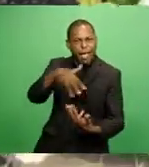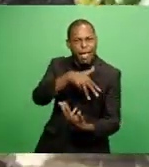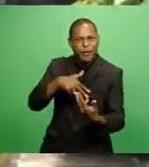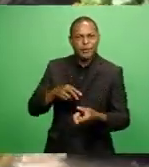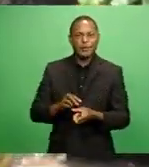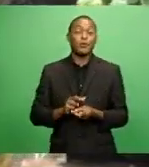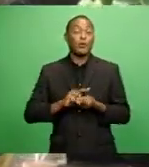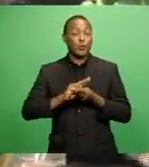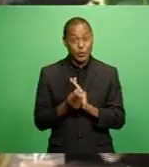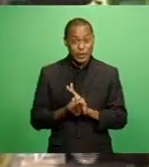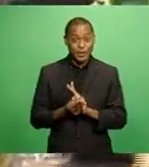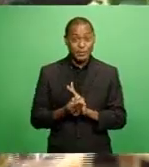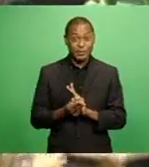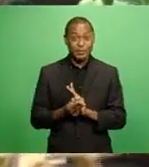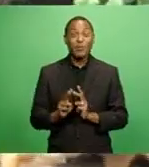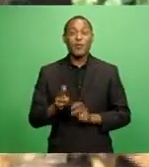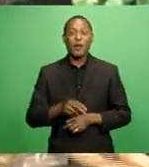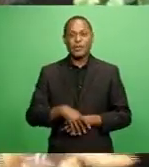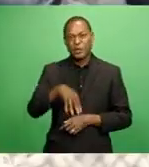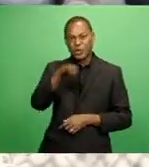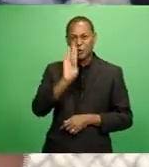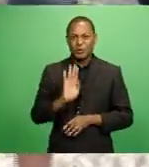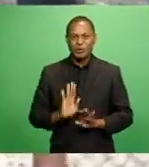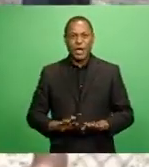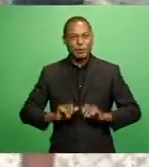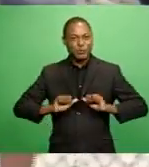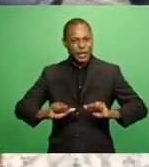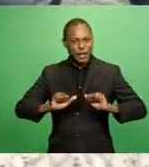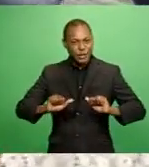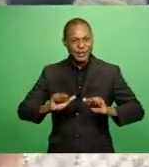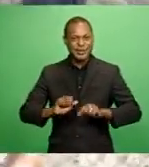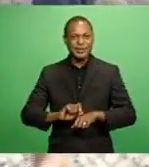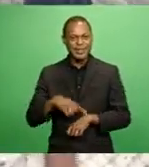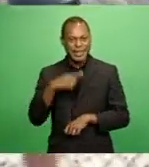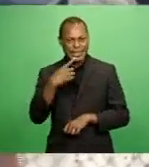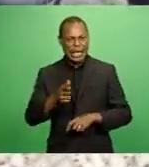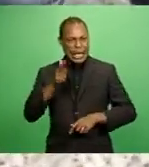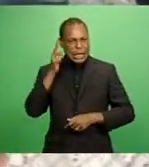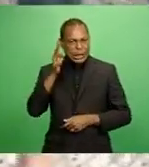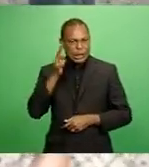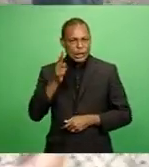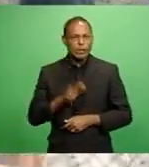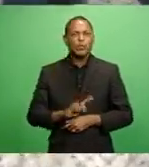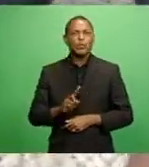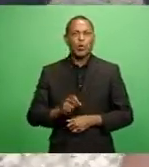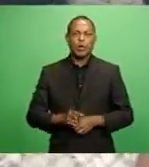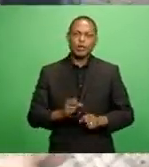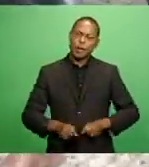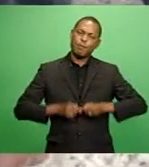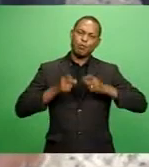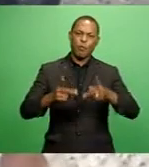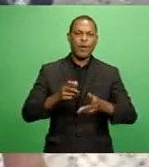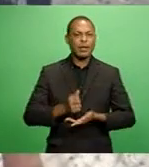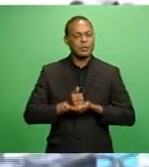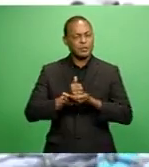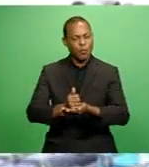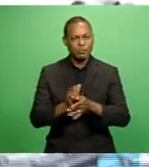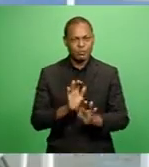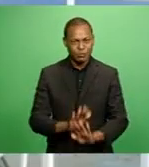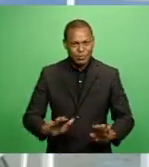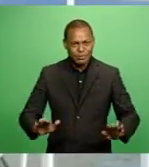UNICEF Chief Child Protection, Bridget Sonois, says teachers are providing support for these